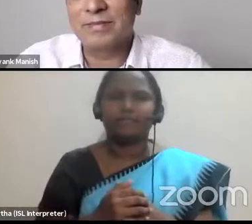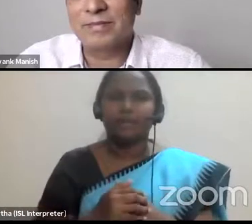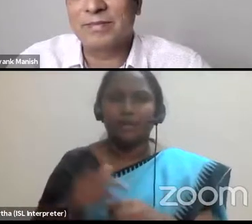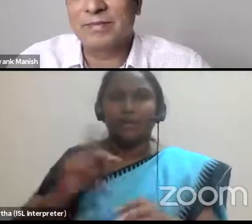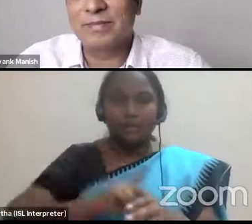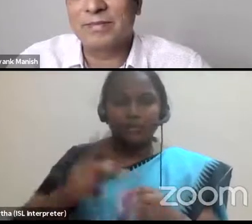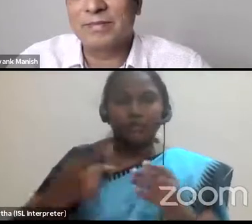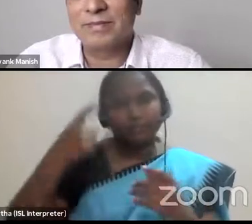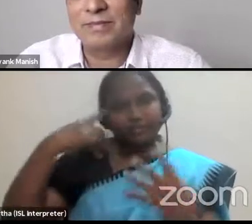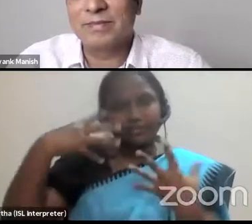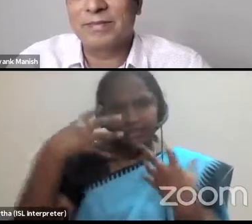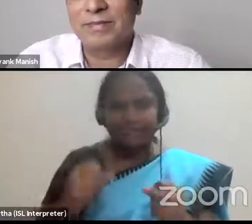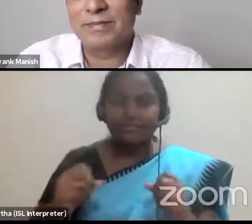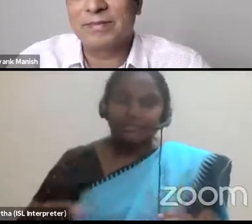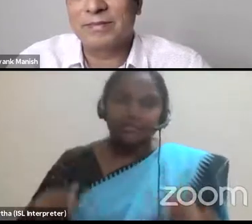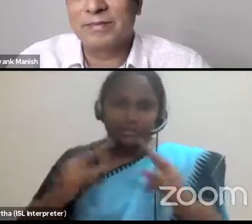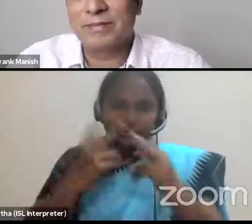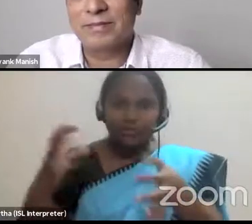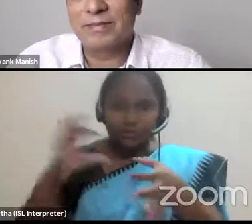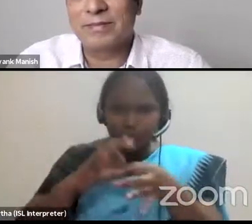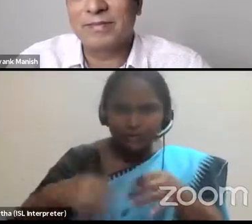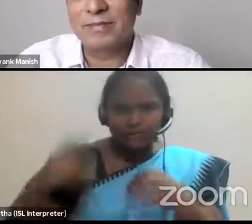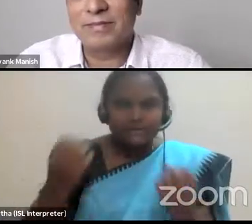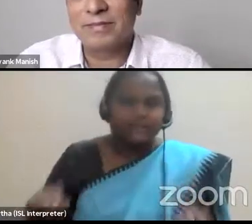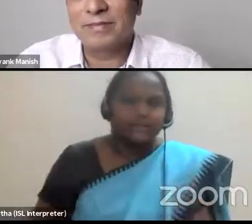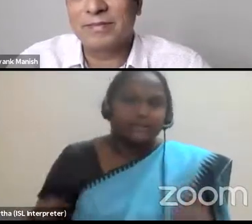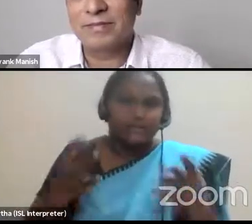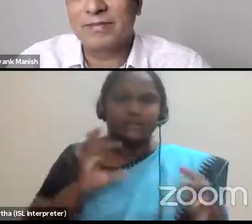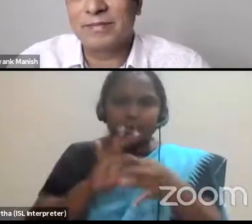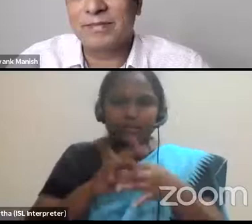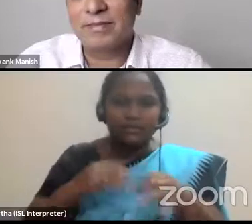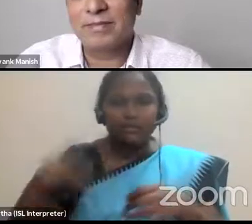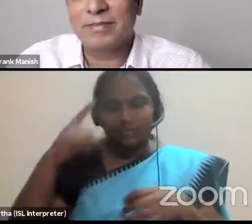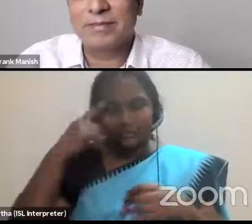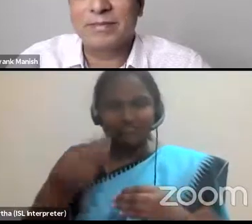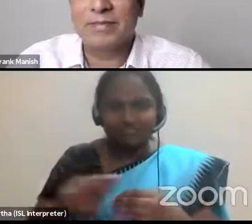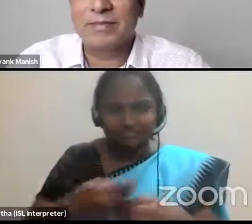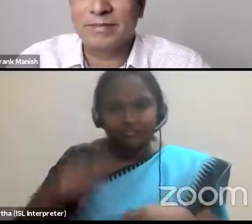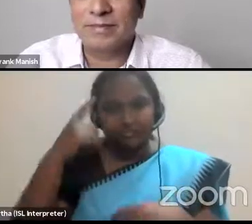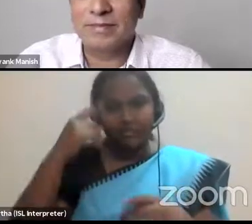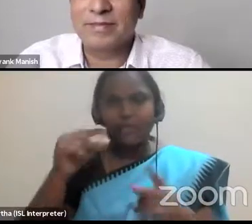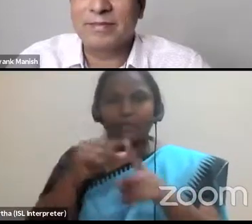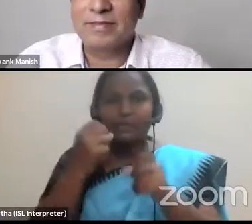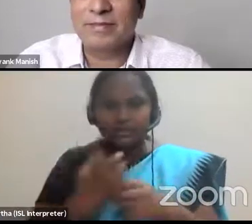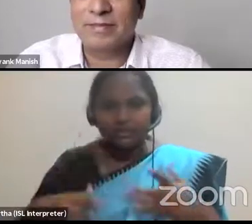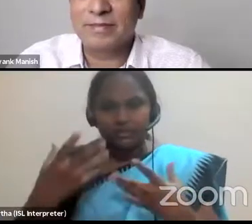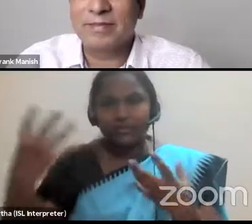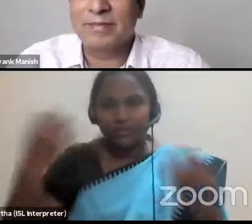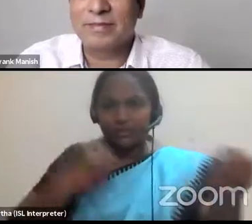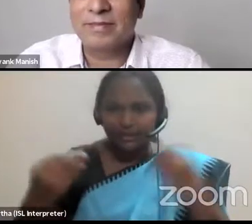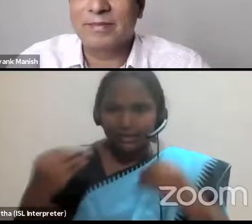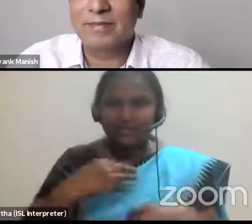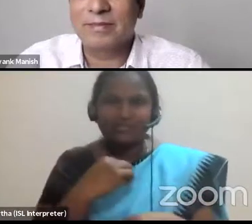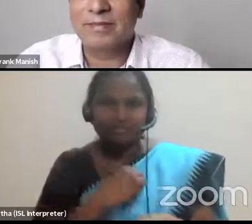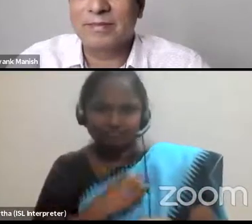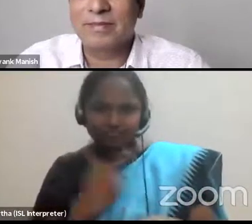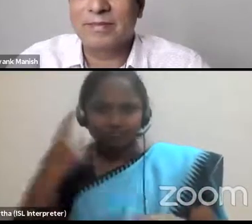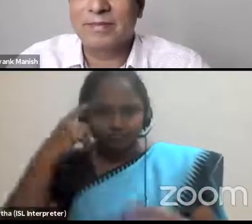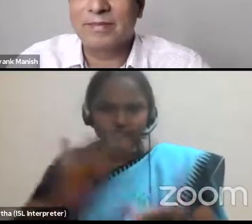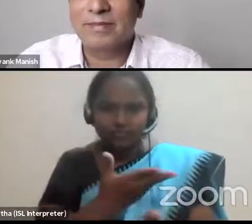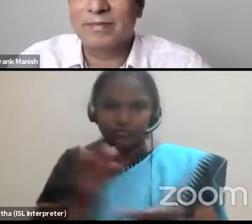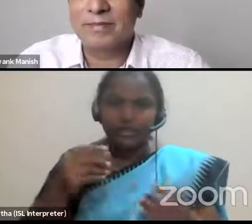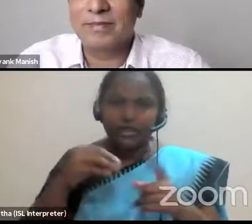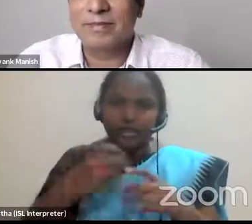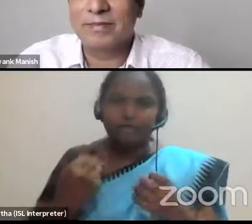experience in corporates, startups, and consulting. His latest venture, OpEasy, brings immersive and interactive 3D